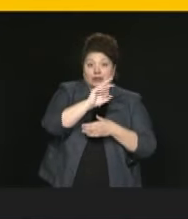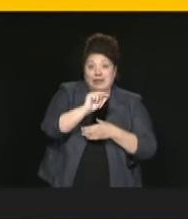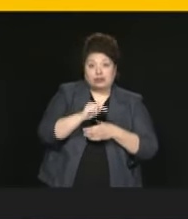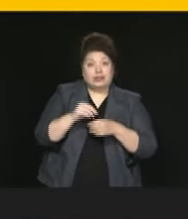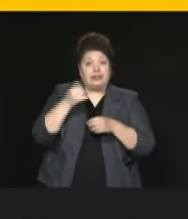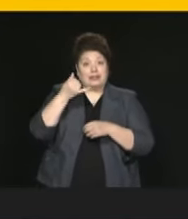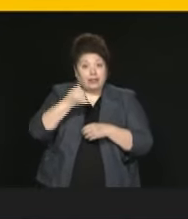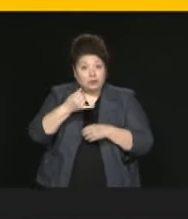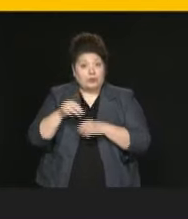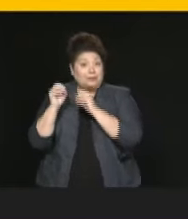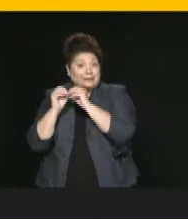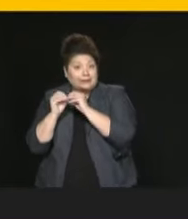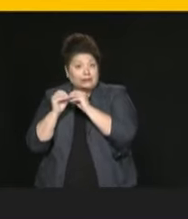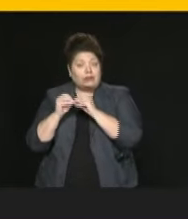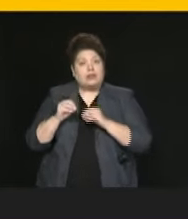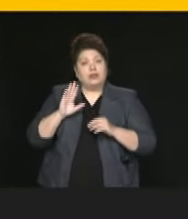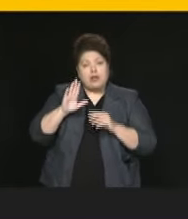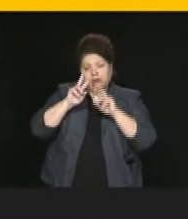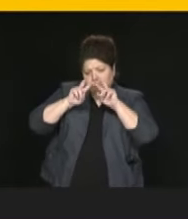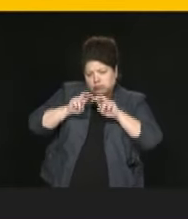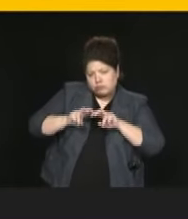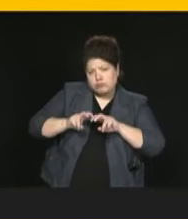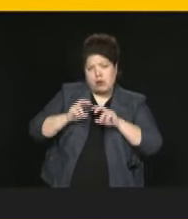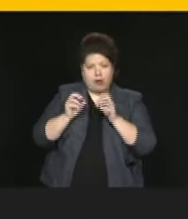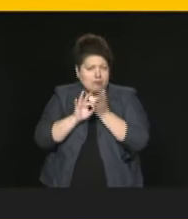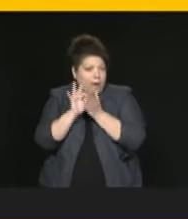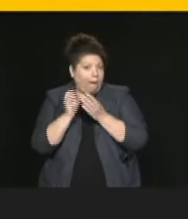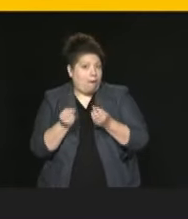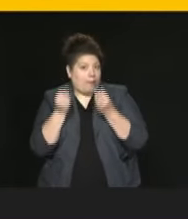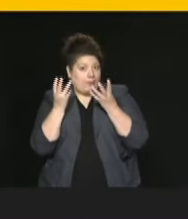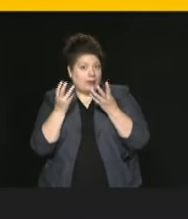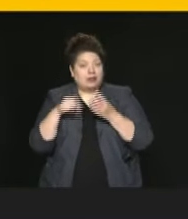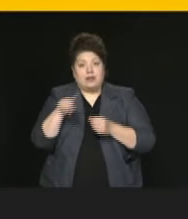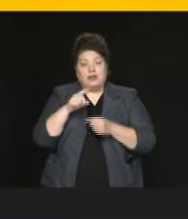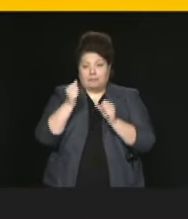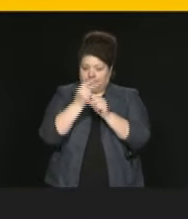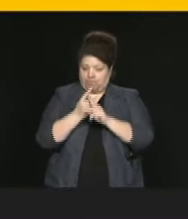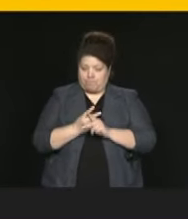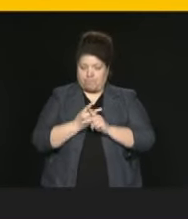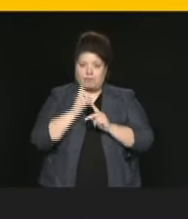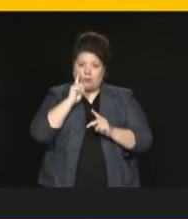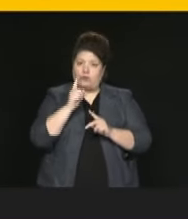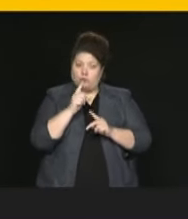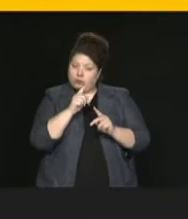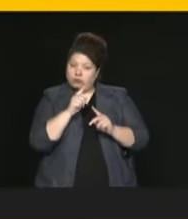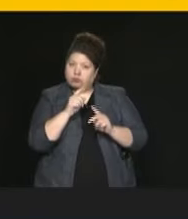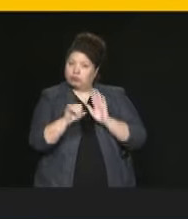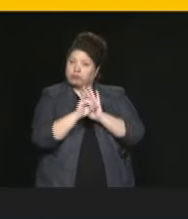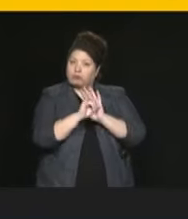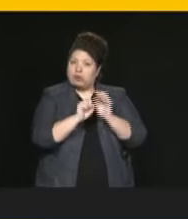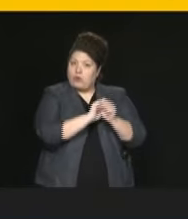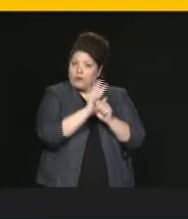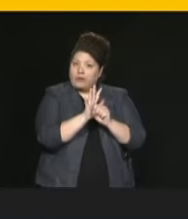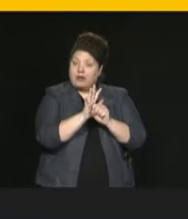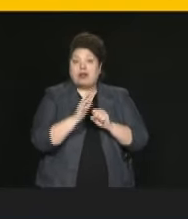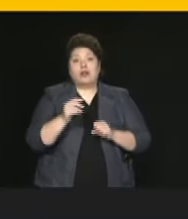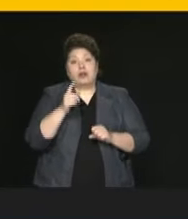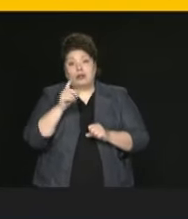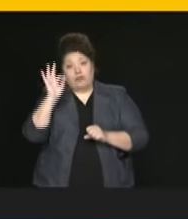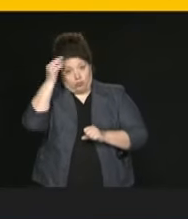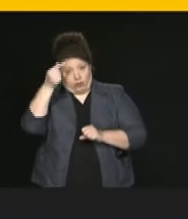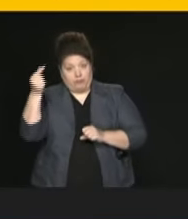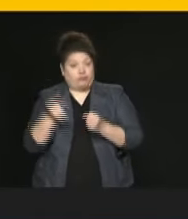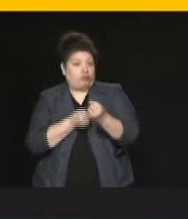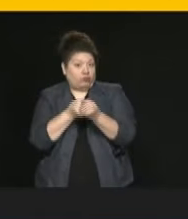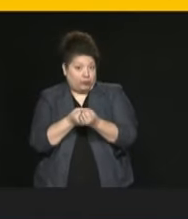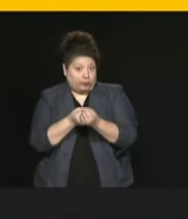will help inform the response to COVID-19 by Indigenous communities with the support from the federal government. In the short term, we hope that her